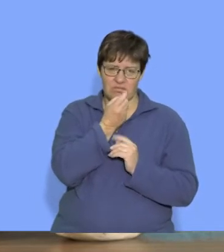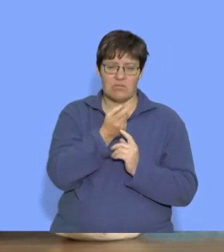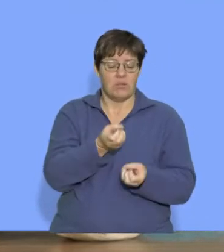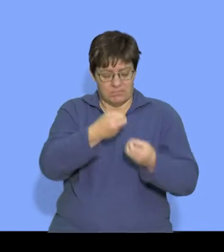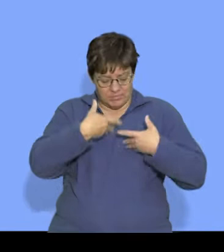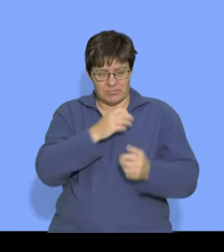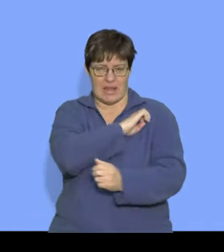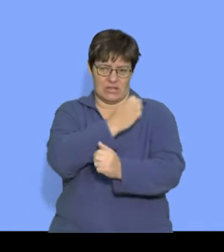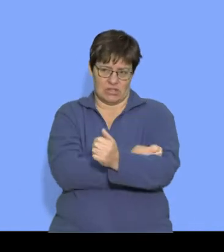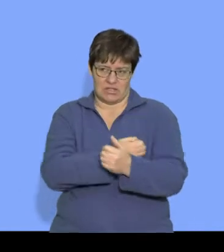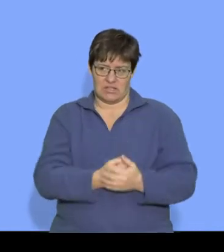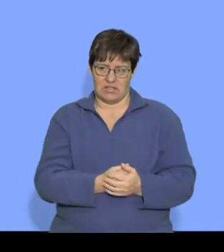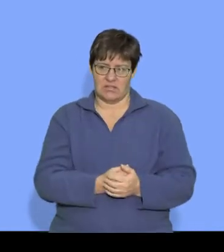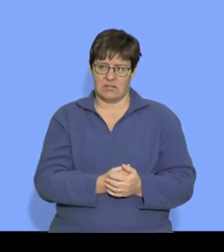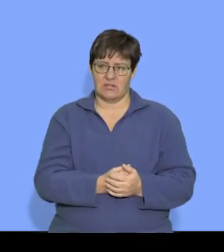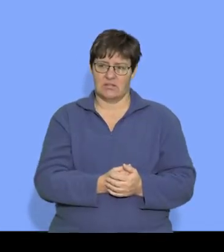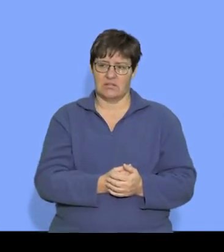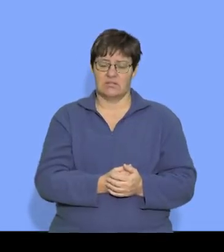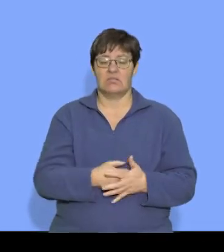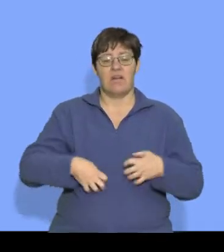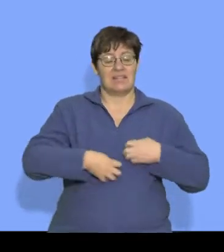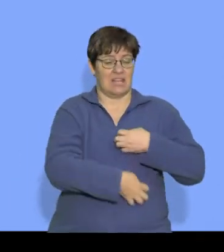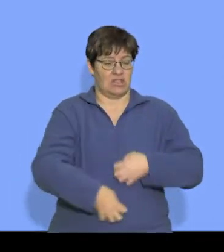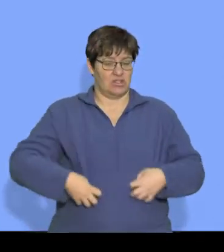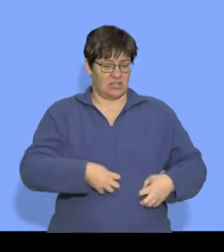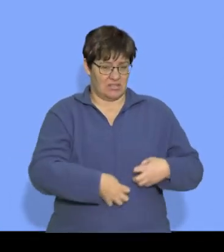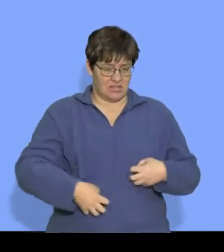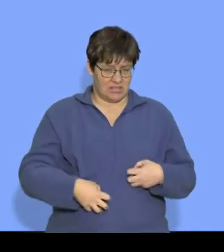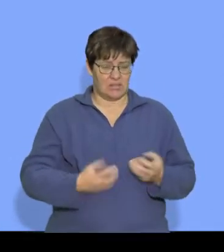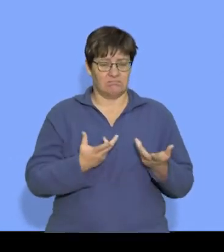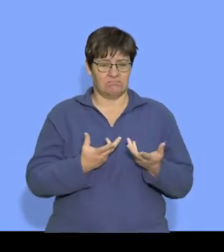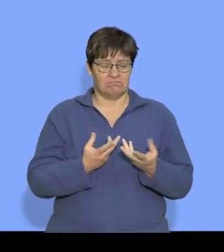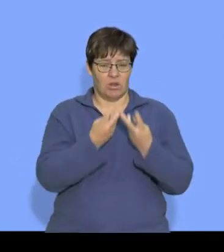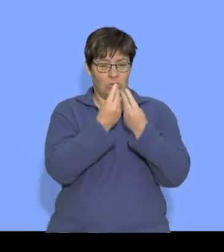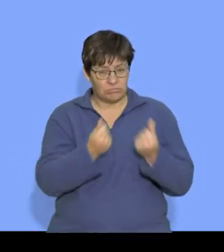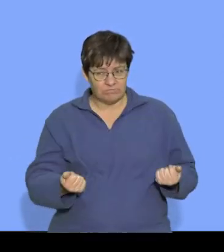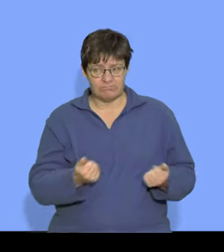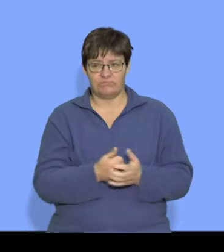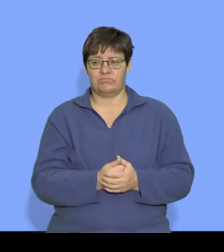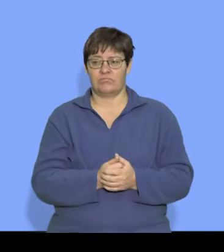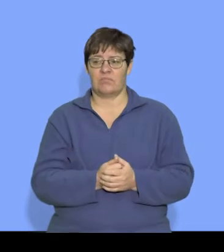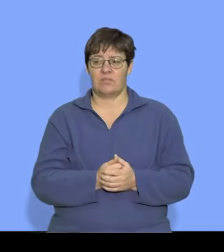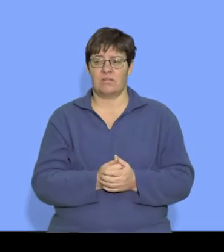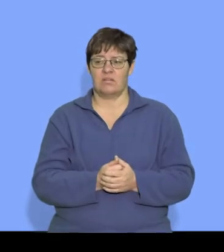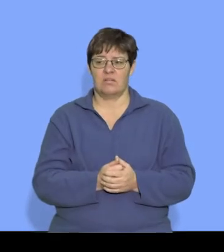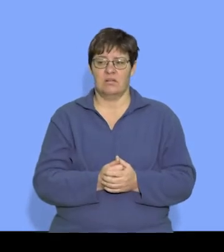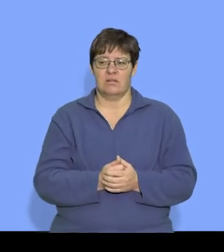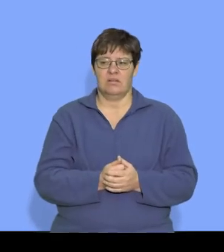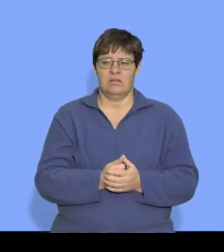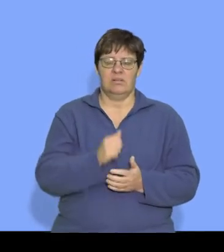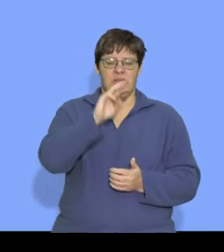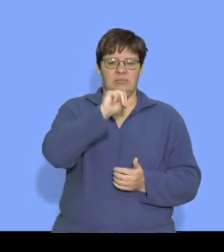energy. We're also going to talk about some important processes in nutrition like digestion, the concept of